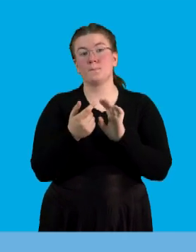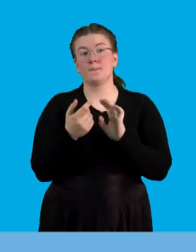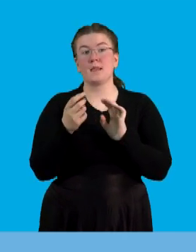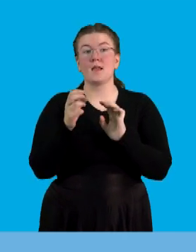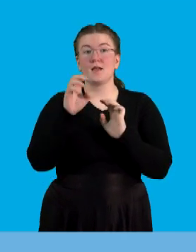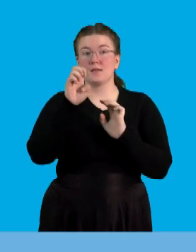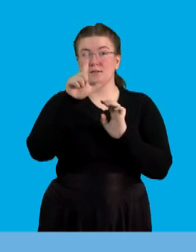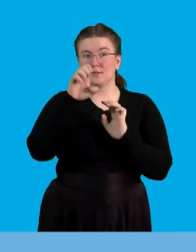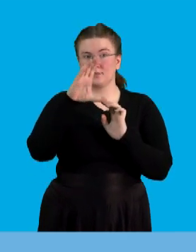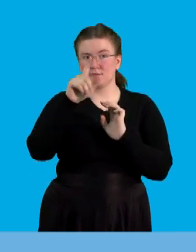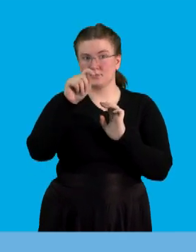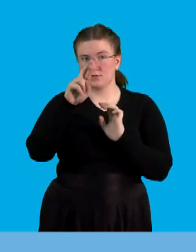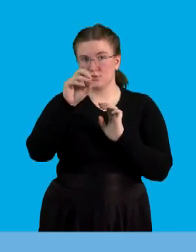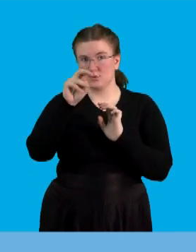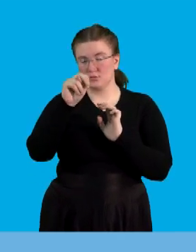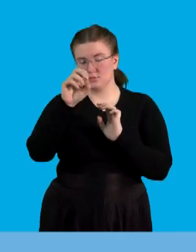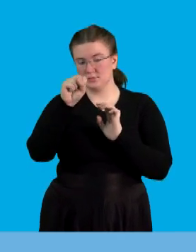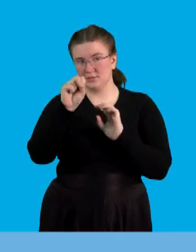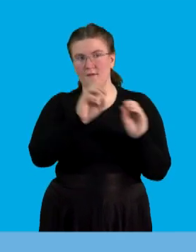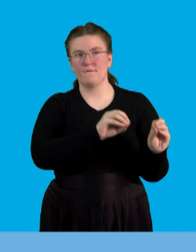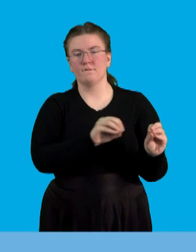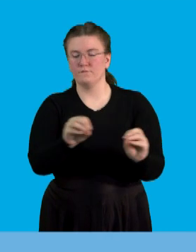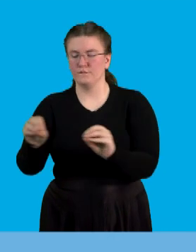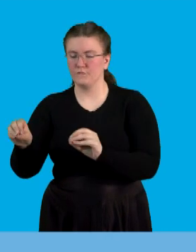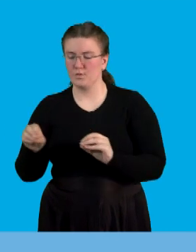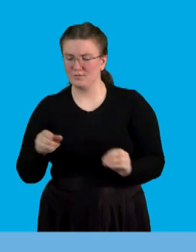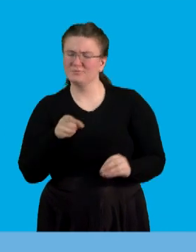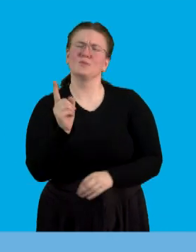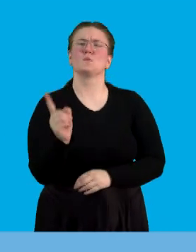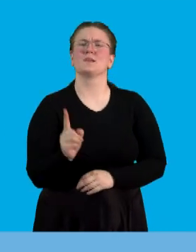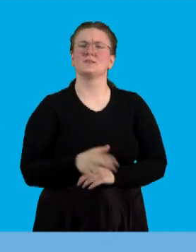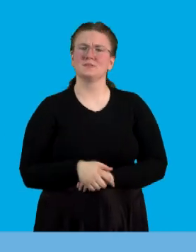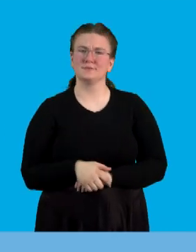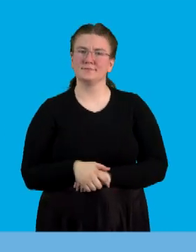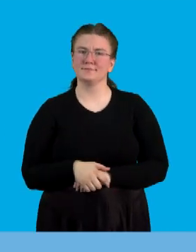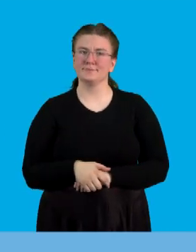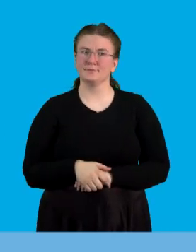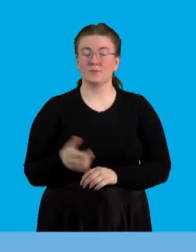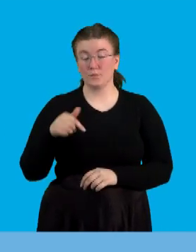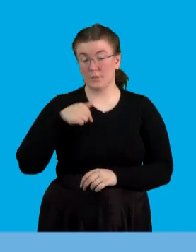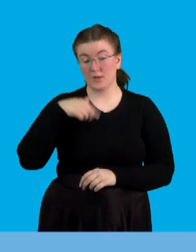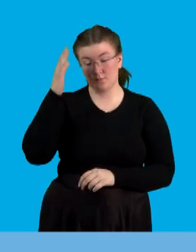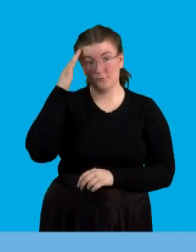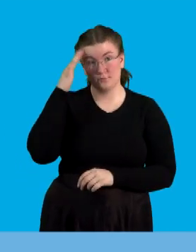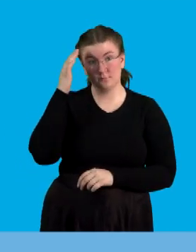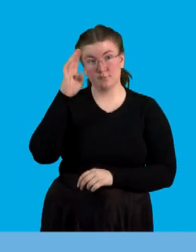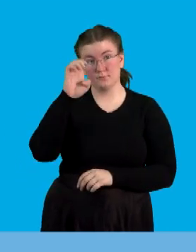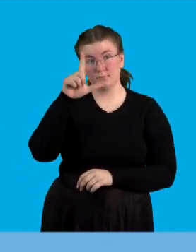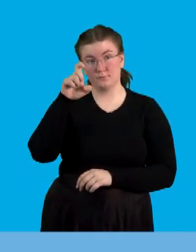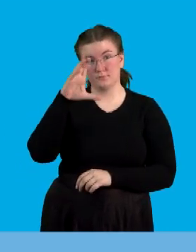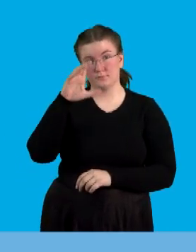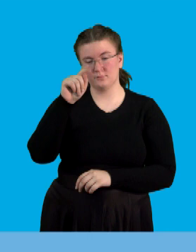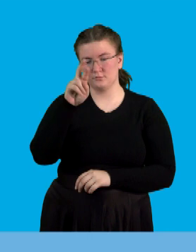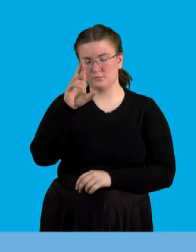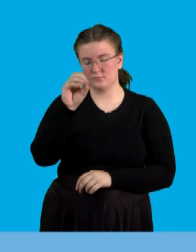A flow of electrons is known as. So what is a flow of electrons known as? So we know that when